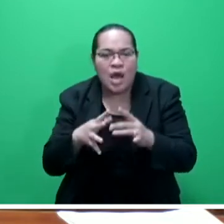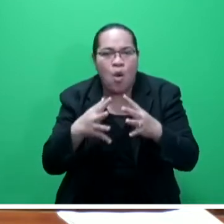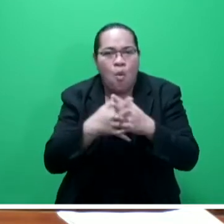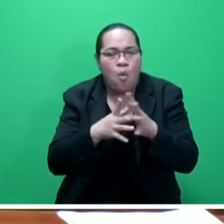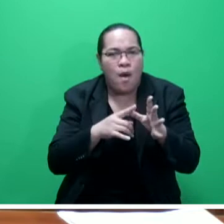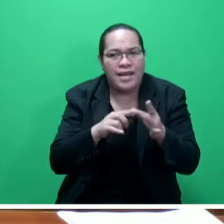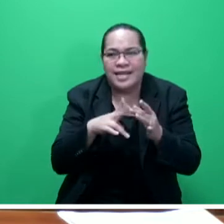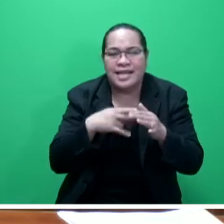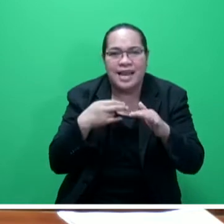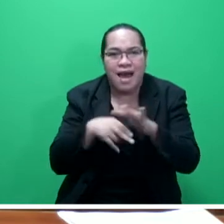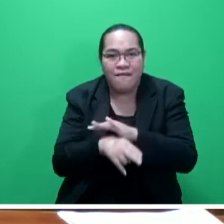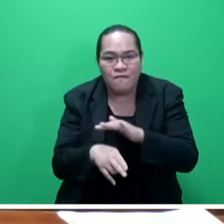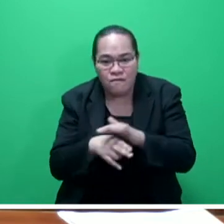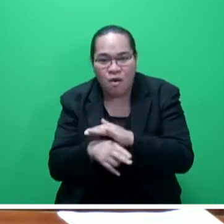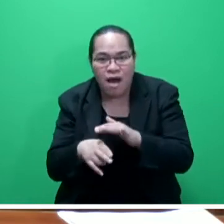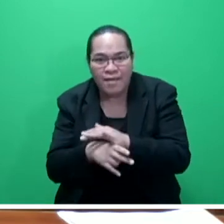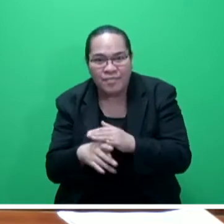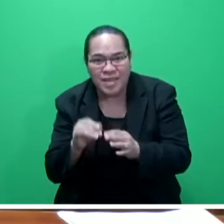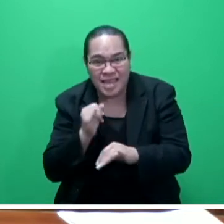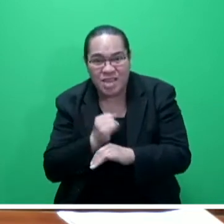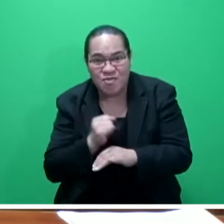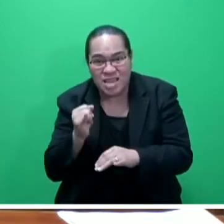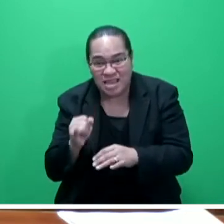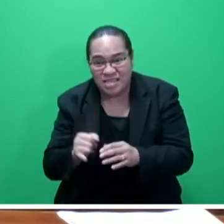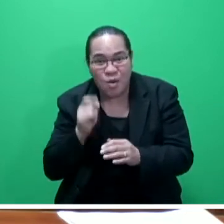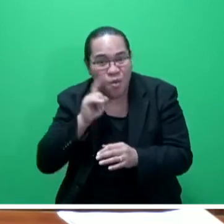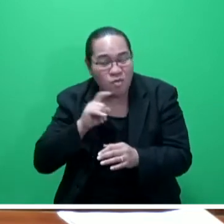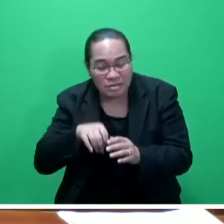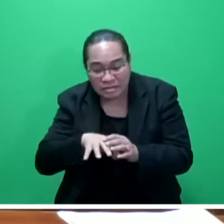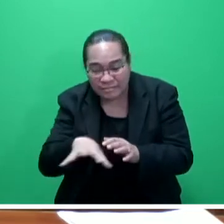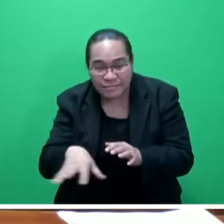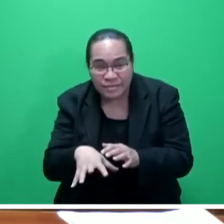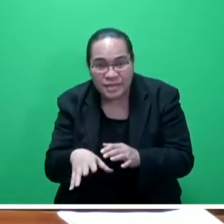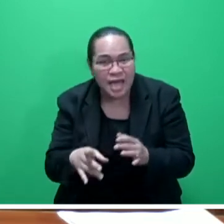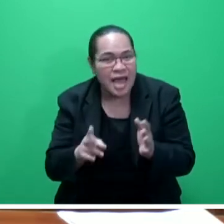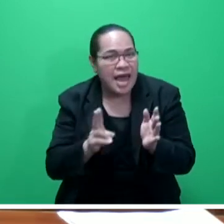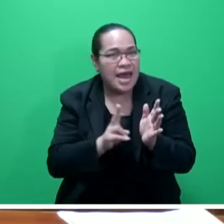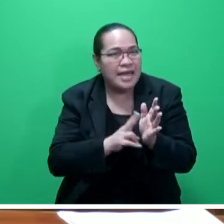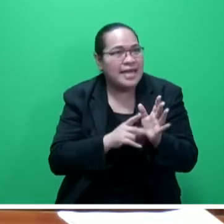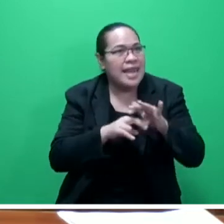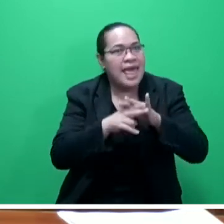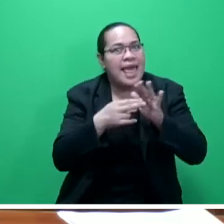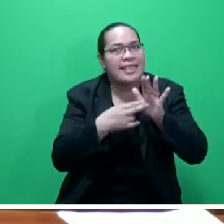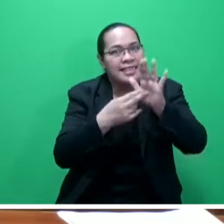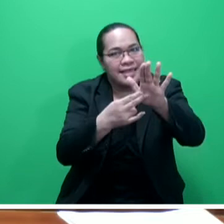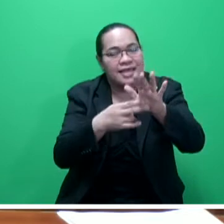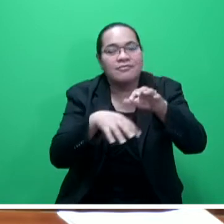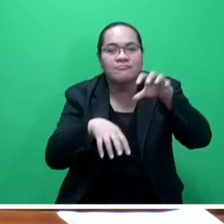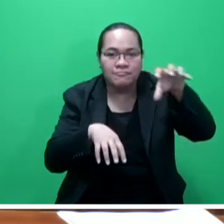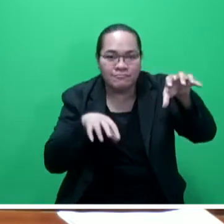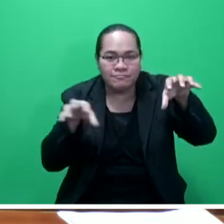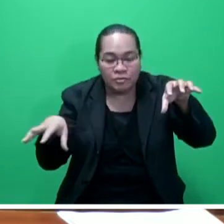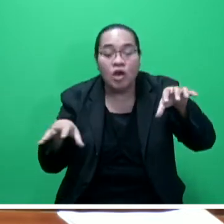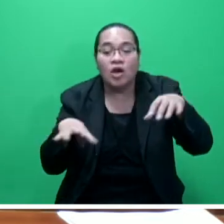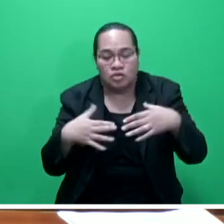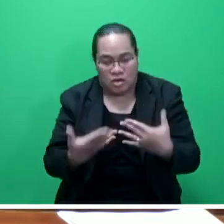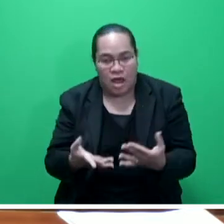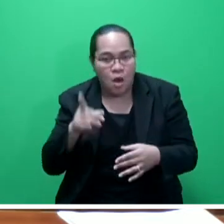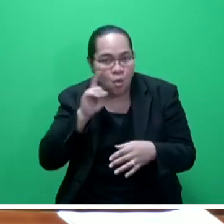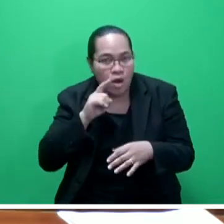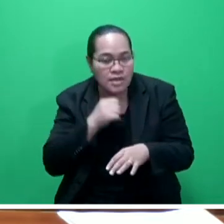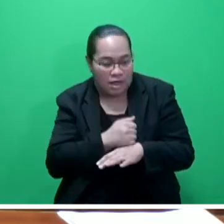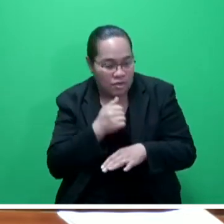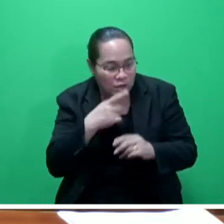or the Navo Irrigation Dam, and also the Nawai-Dhamba Akil Dam in Nandi. This is something that Water Authority is currently doing